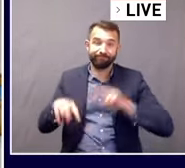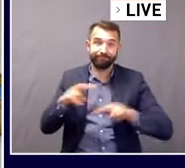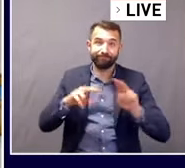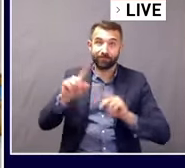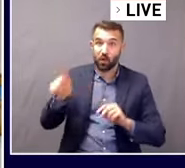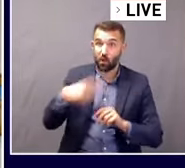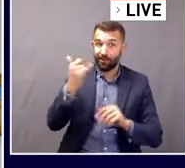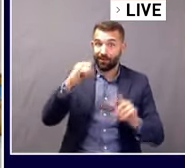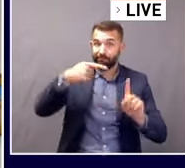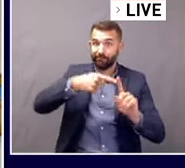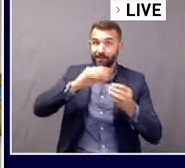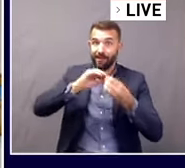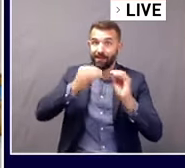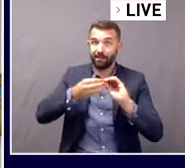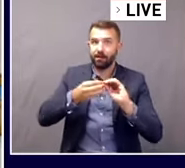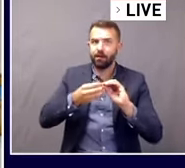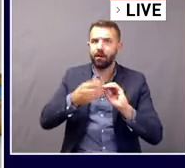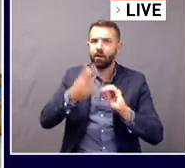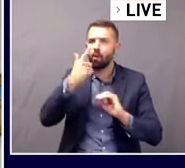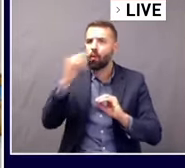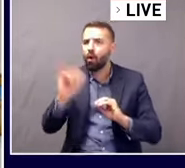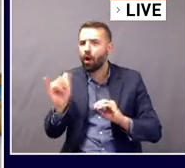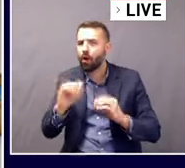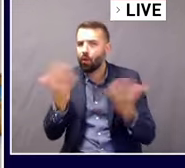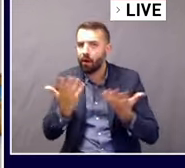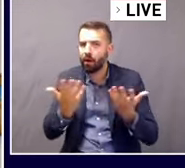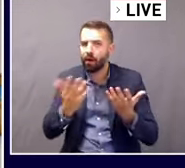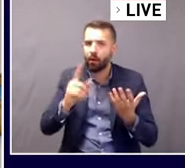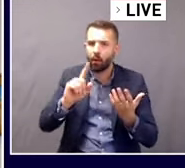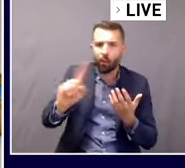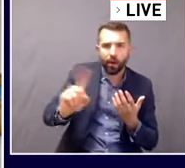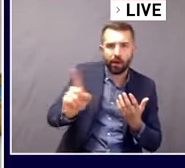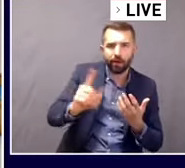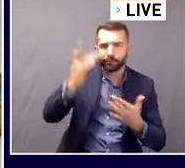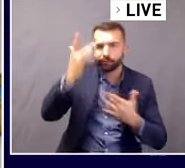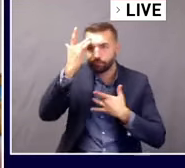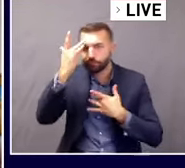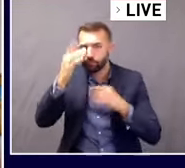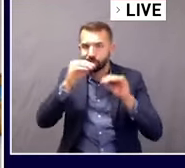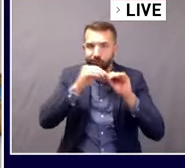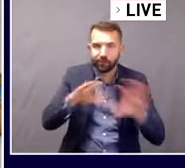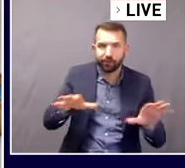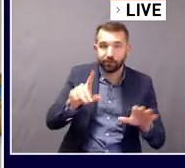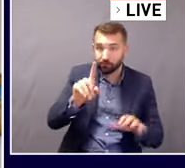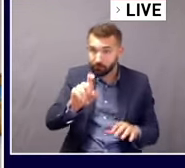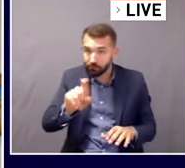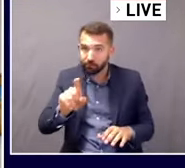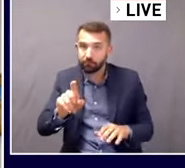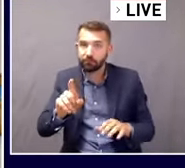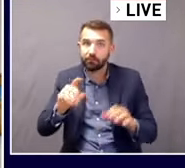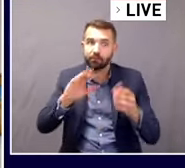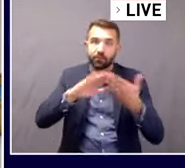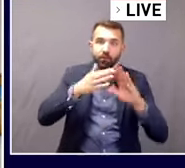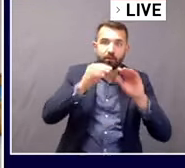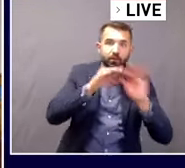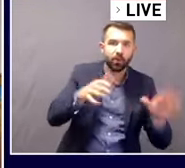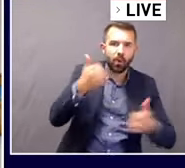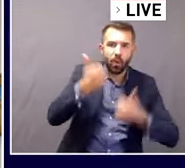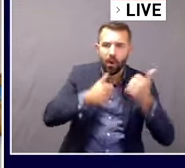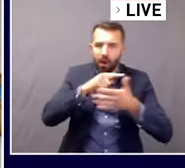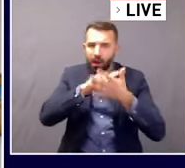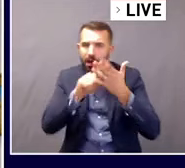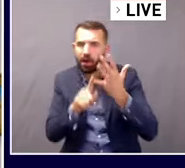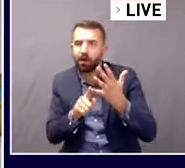generally speaking, it's difficult to get a sense of where things are in an outbreak without having at least one